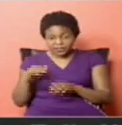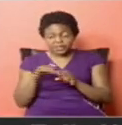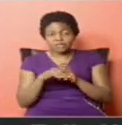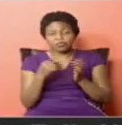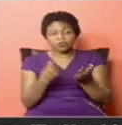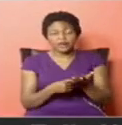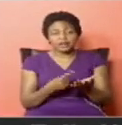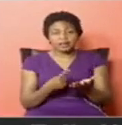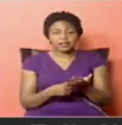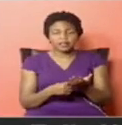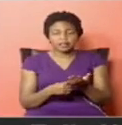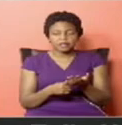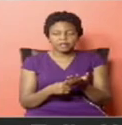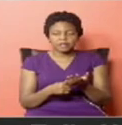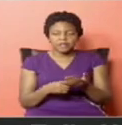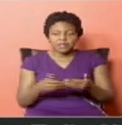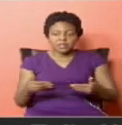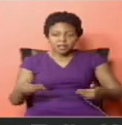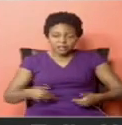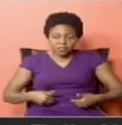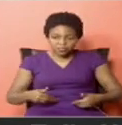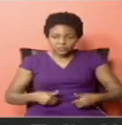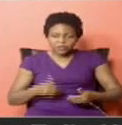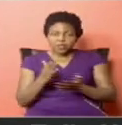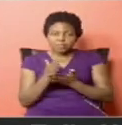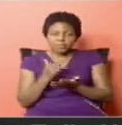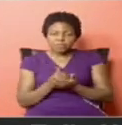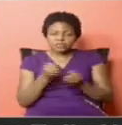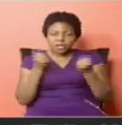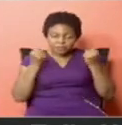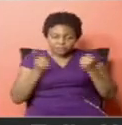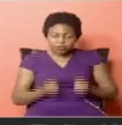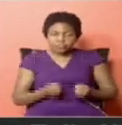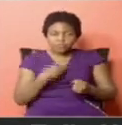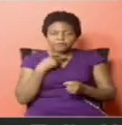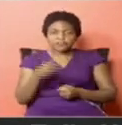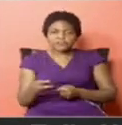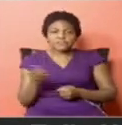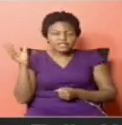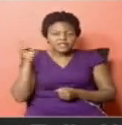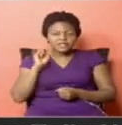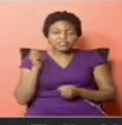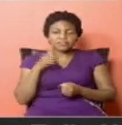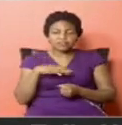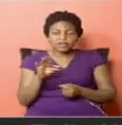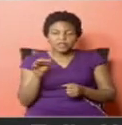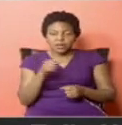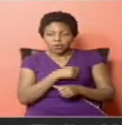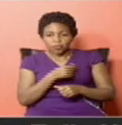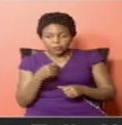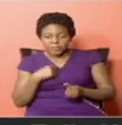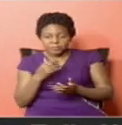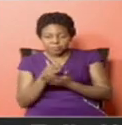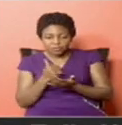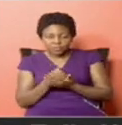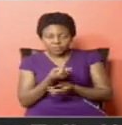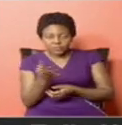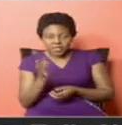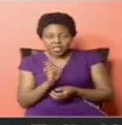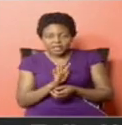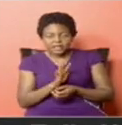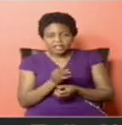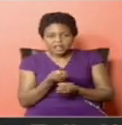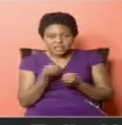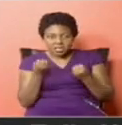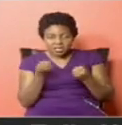Uganda, the youth, because they have a strong voice, they are listened to. The women, because of their numbers, they are listened